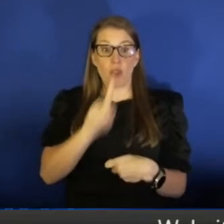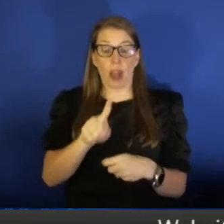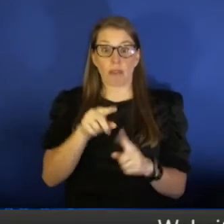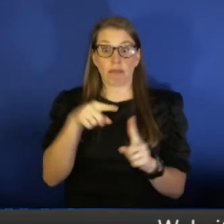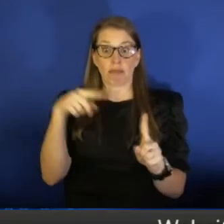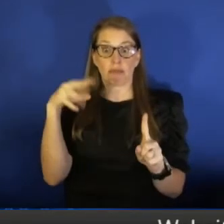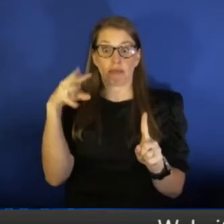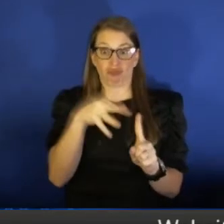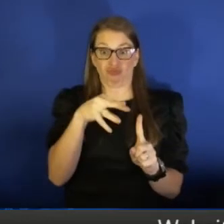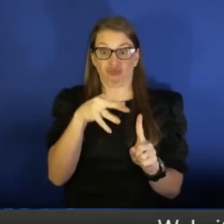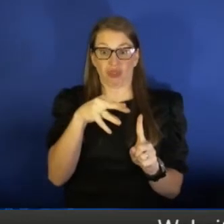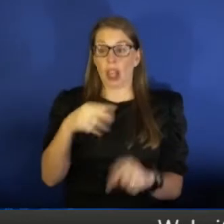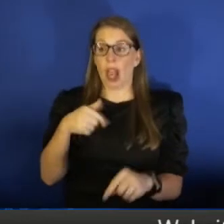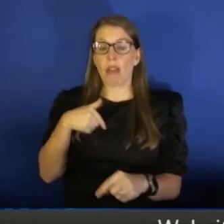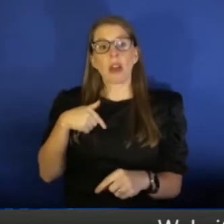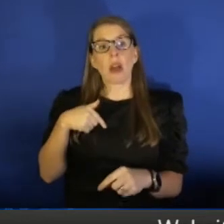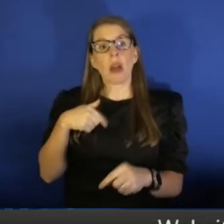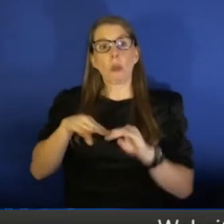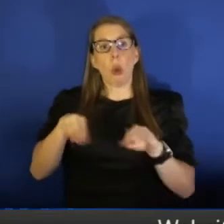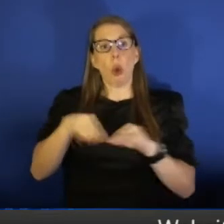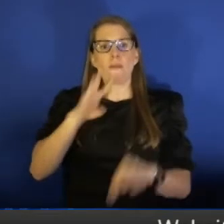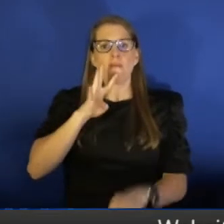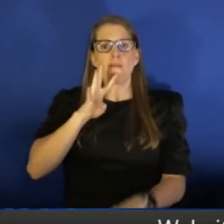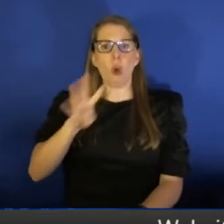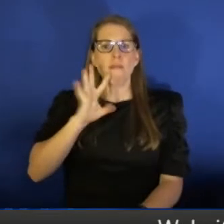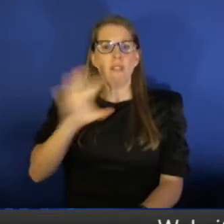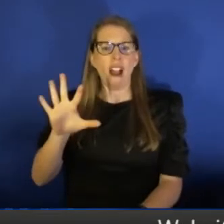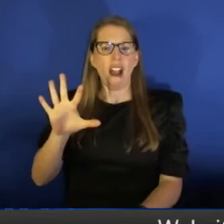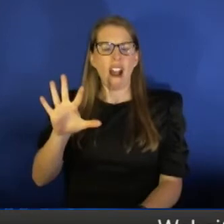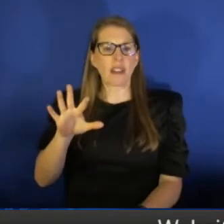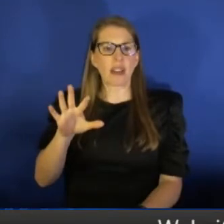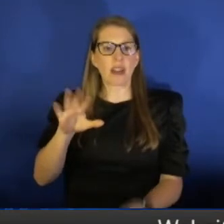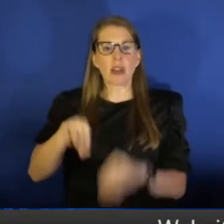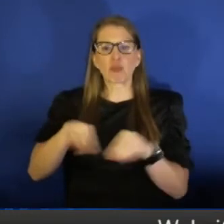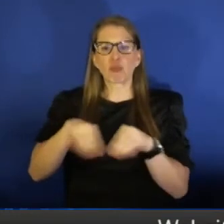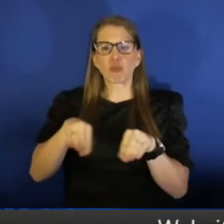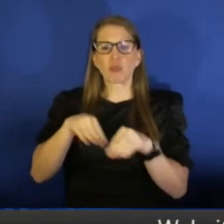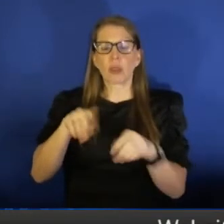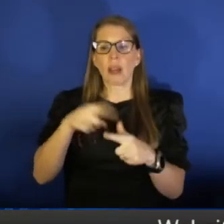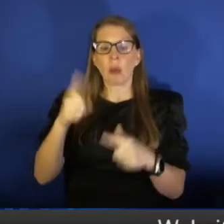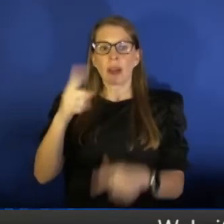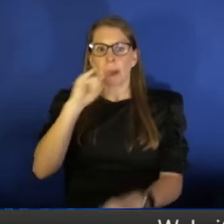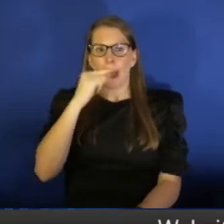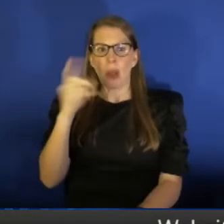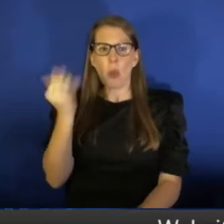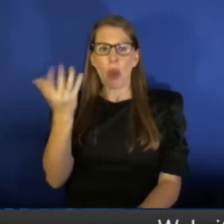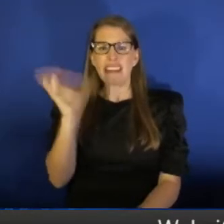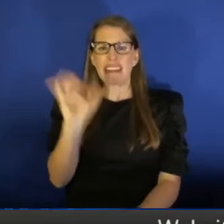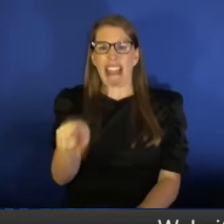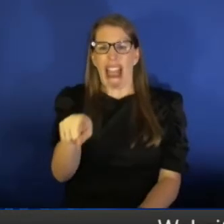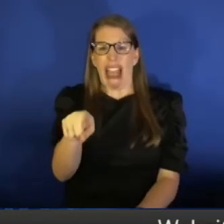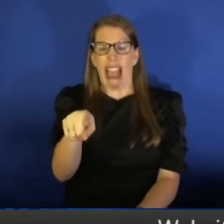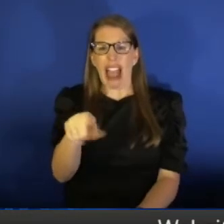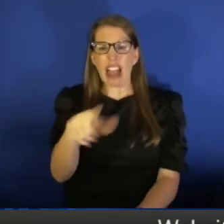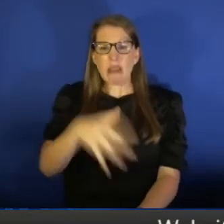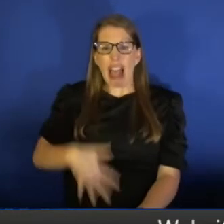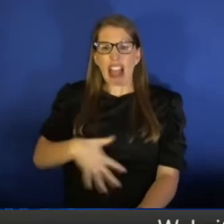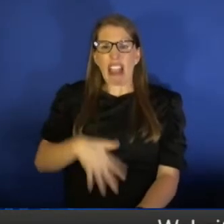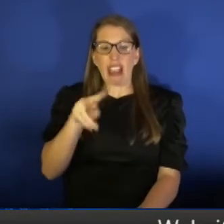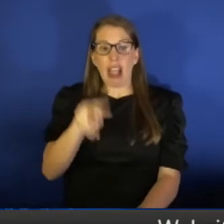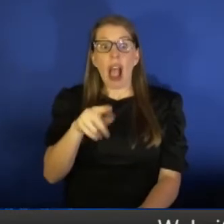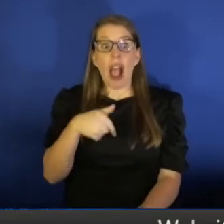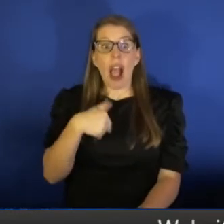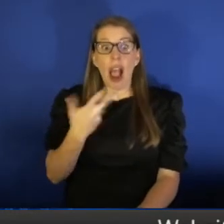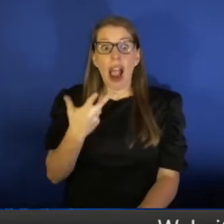pool. I was 4 or 5 years old, and there was some kid that was like, "What's that on your belly?" I was like, "Oh, I had a